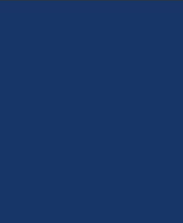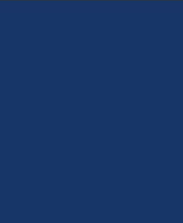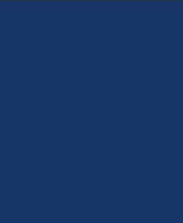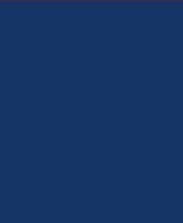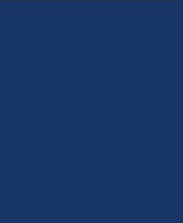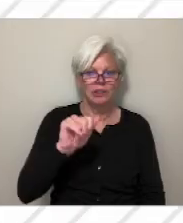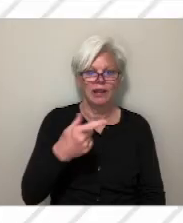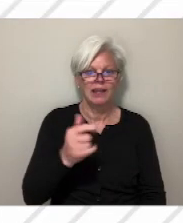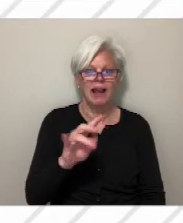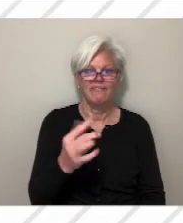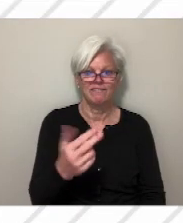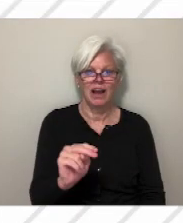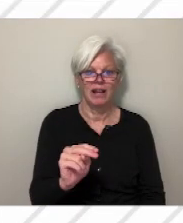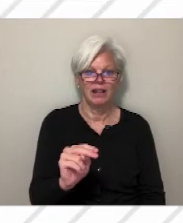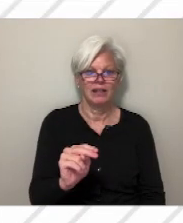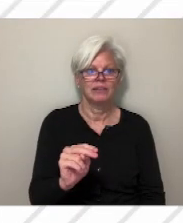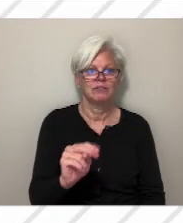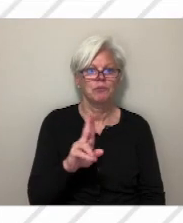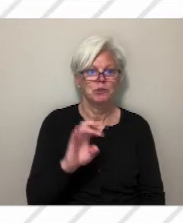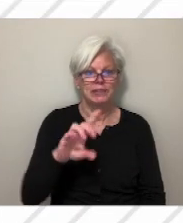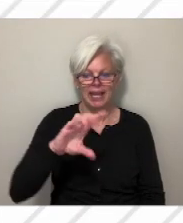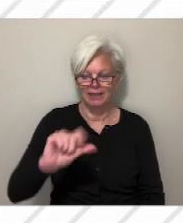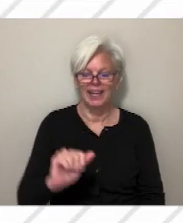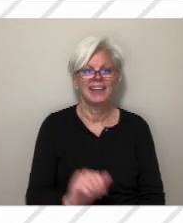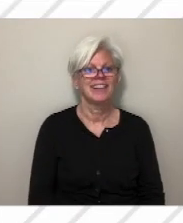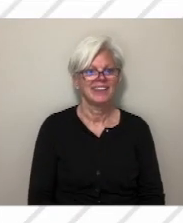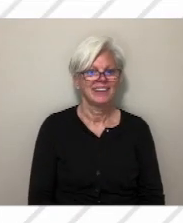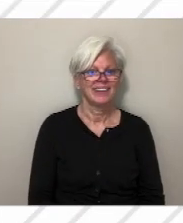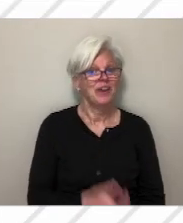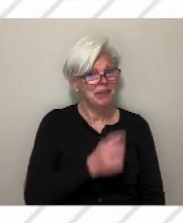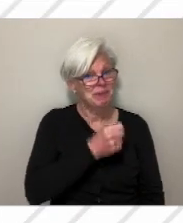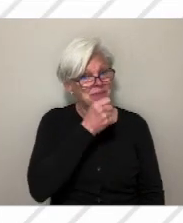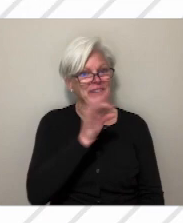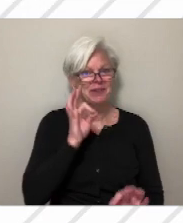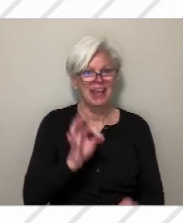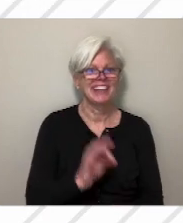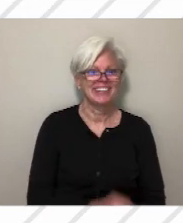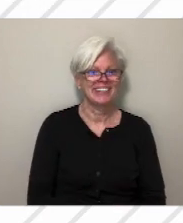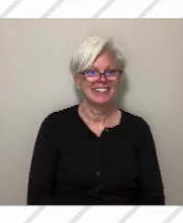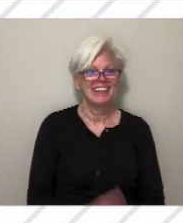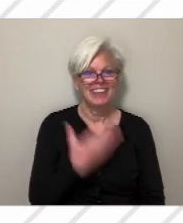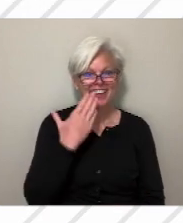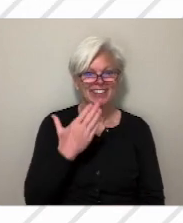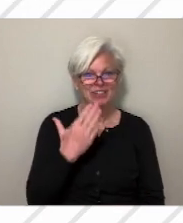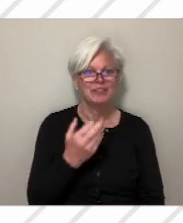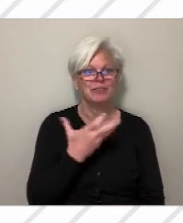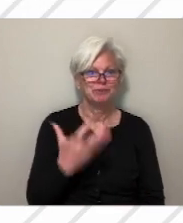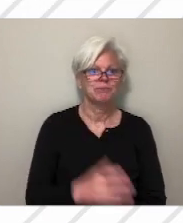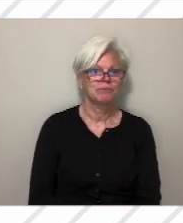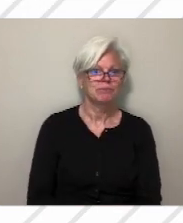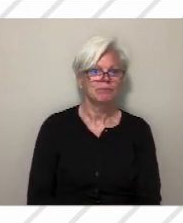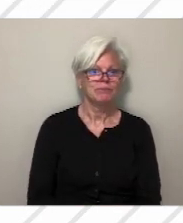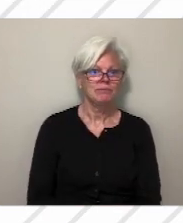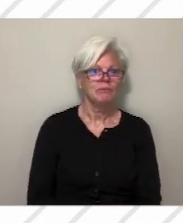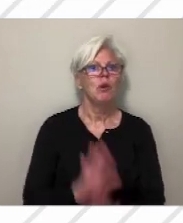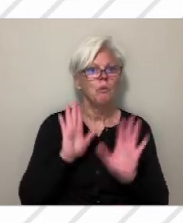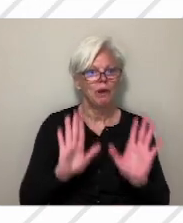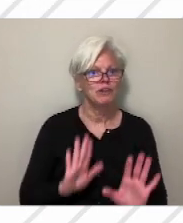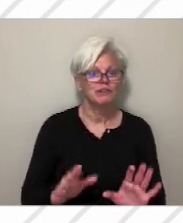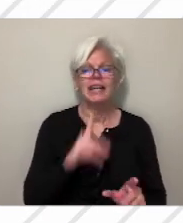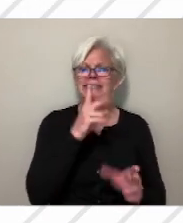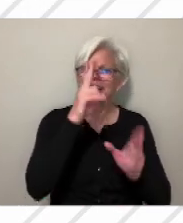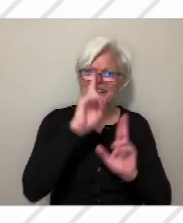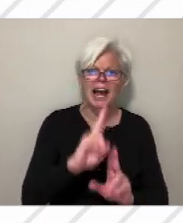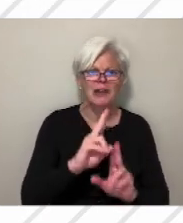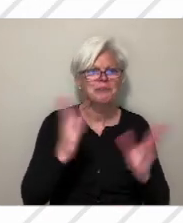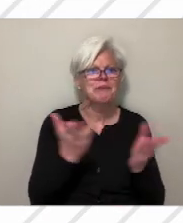Thank you. Do I get a microphone? Yes. Okay, I get a microphone. Okay. Thank you very much. Wonderful. It is an honor to be here